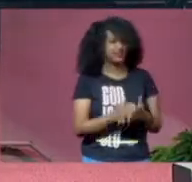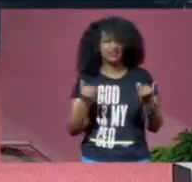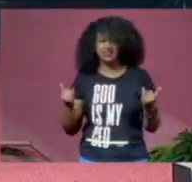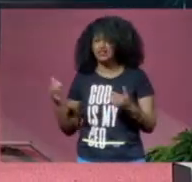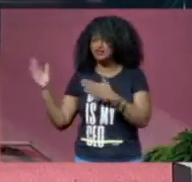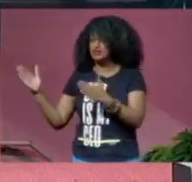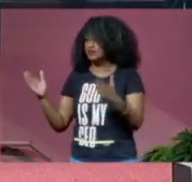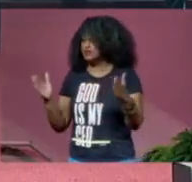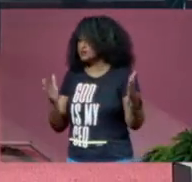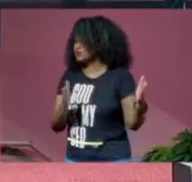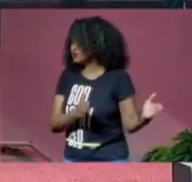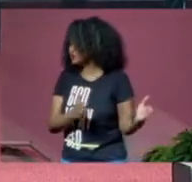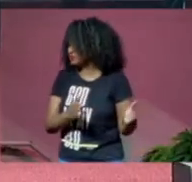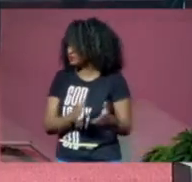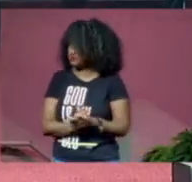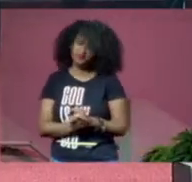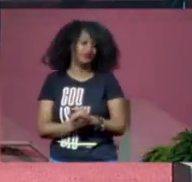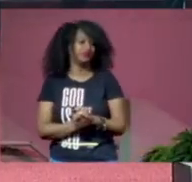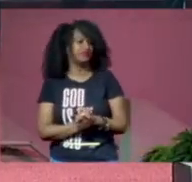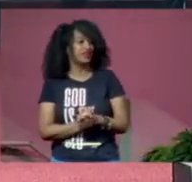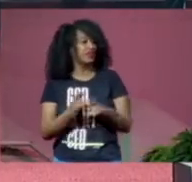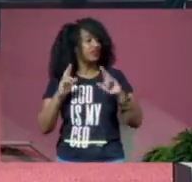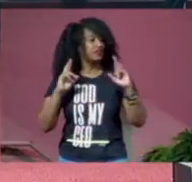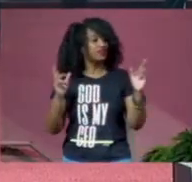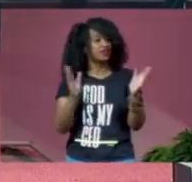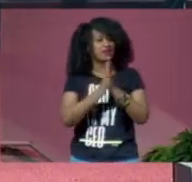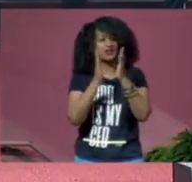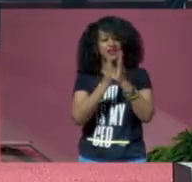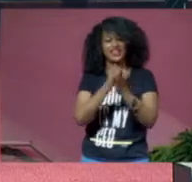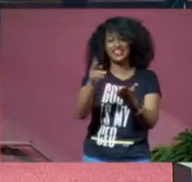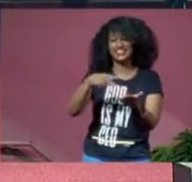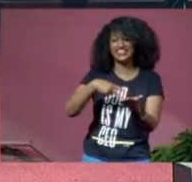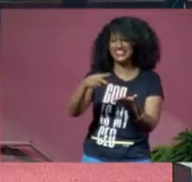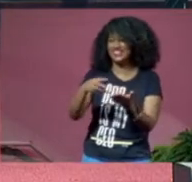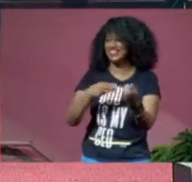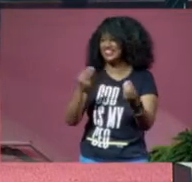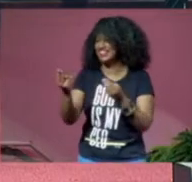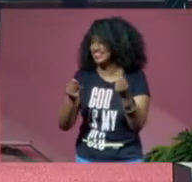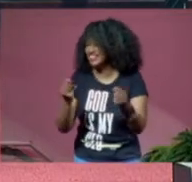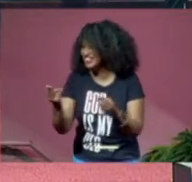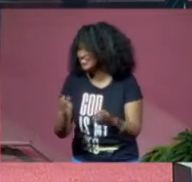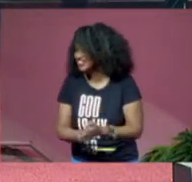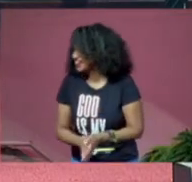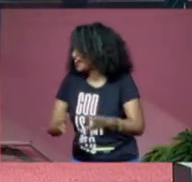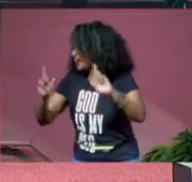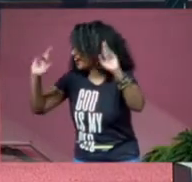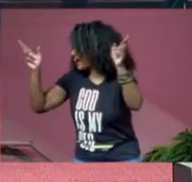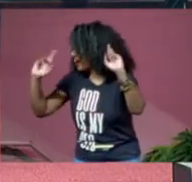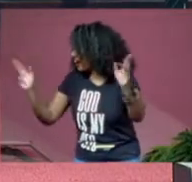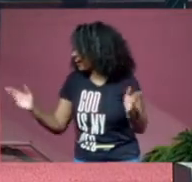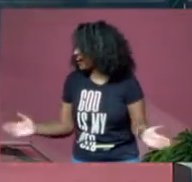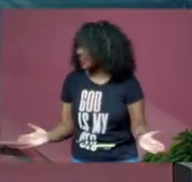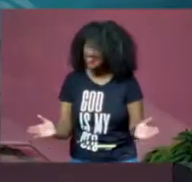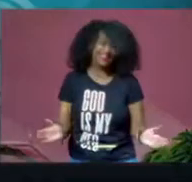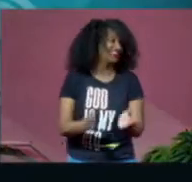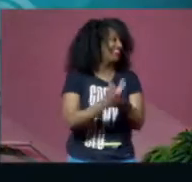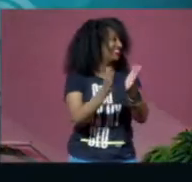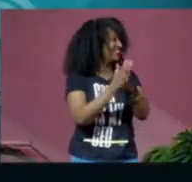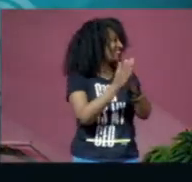prepare ourselves for the praise dance ministry. Put your hands together for them as they come.